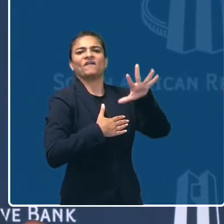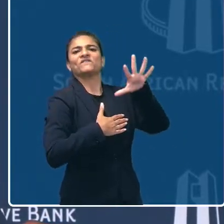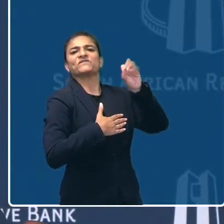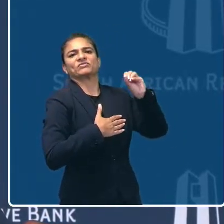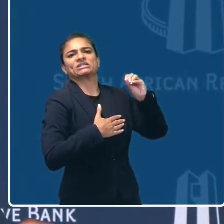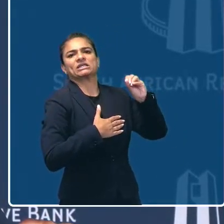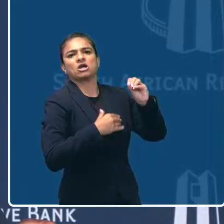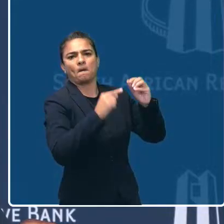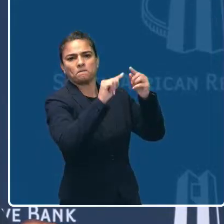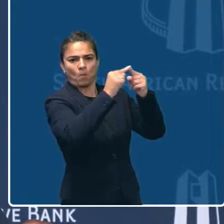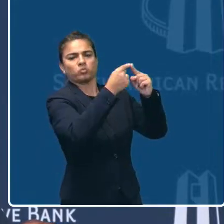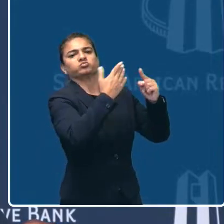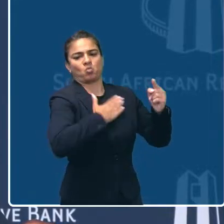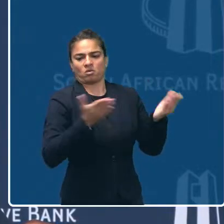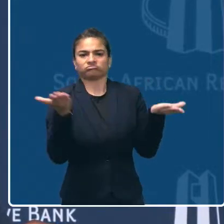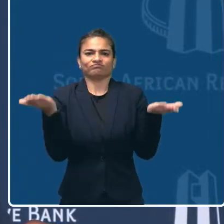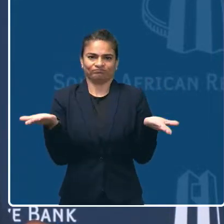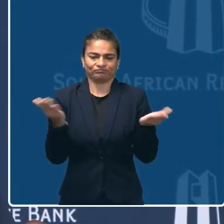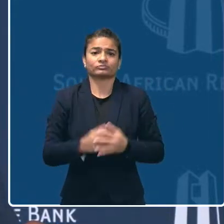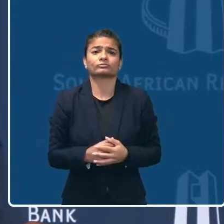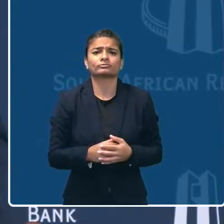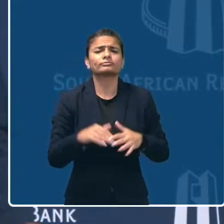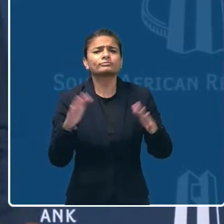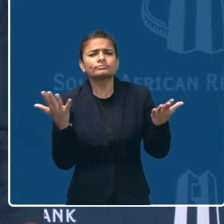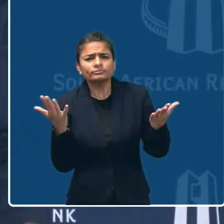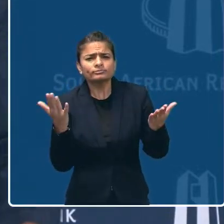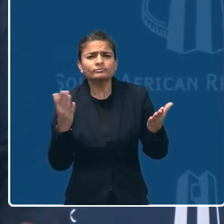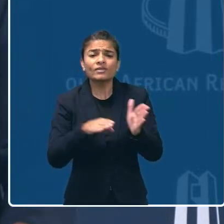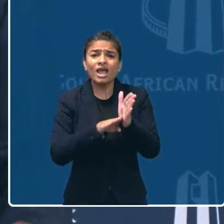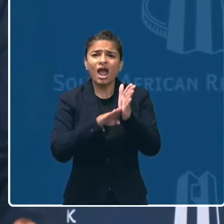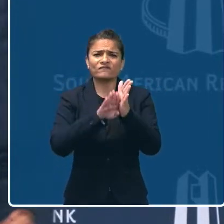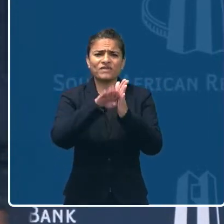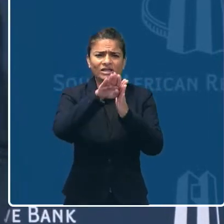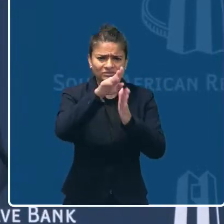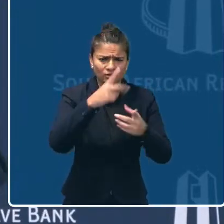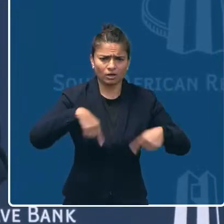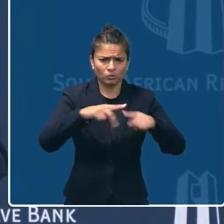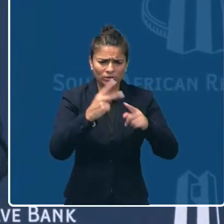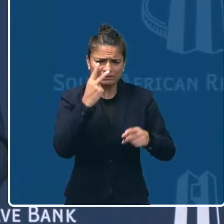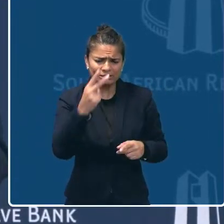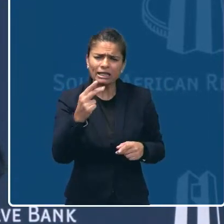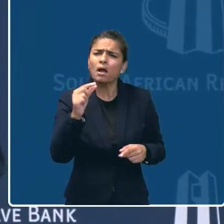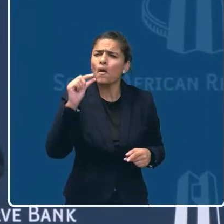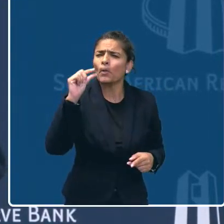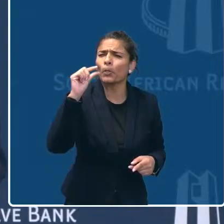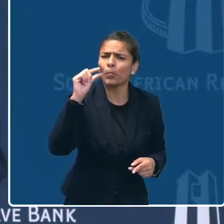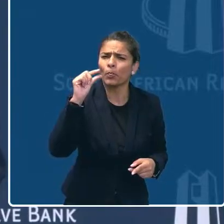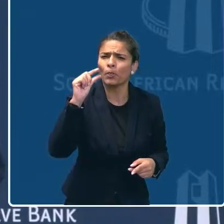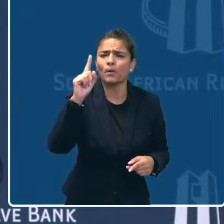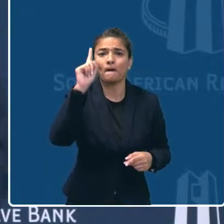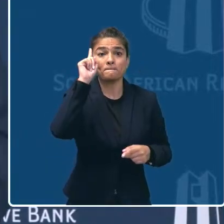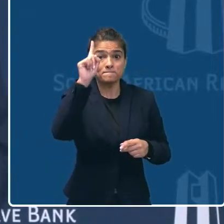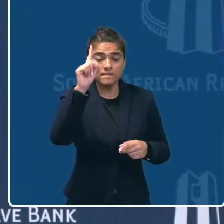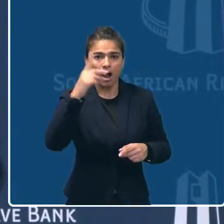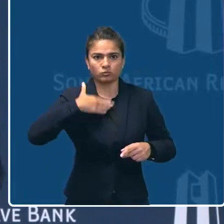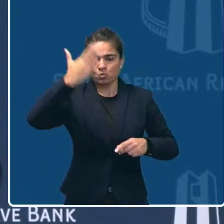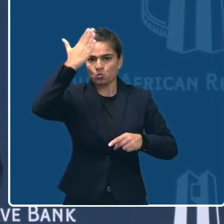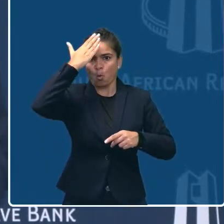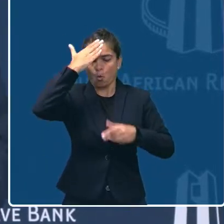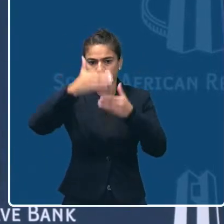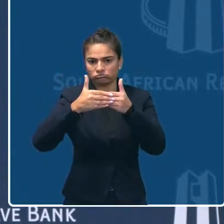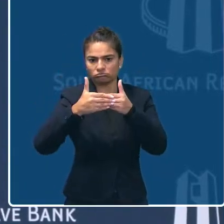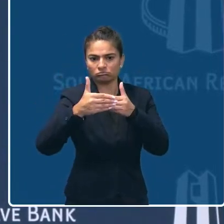While the inflation outlook appears benign, we considered an adverse scenario which illustrates the